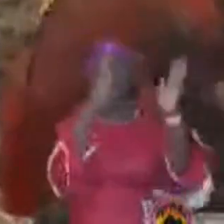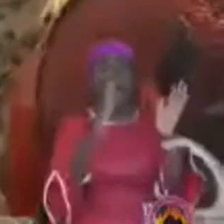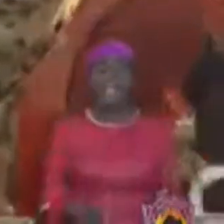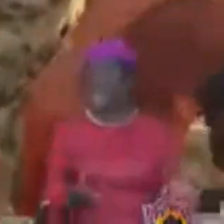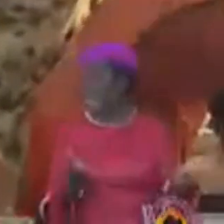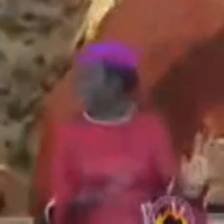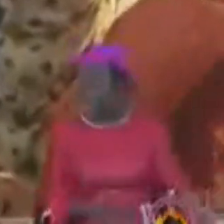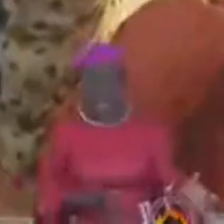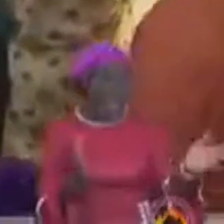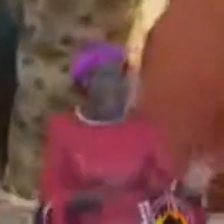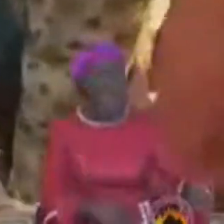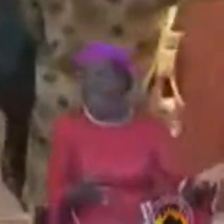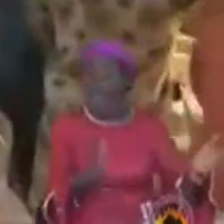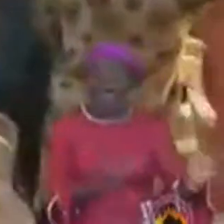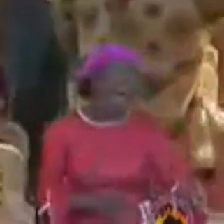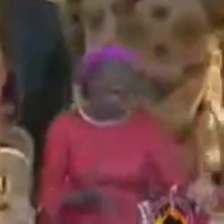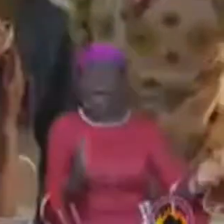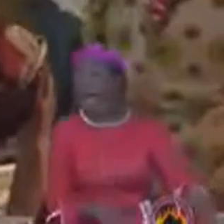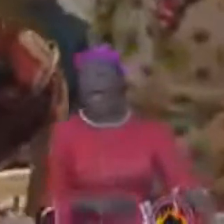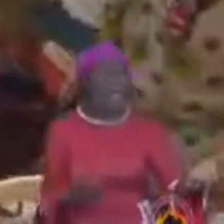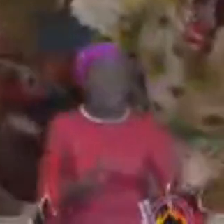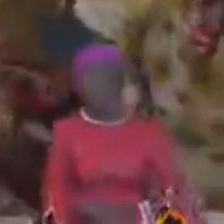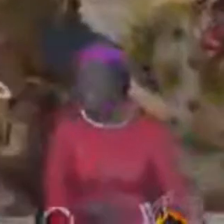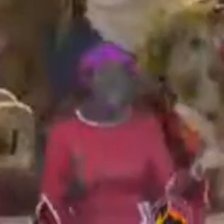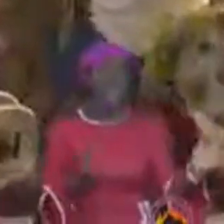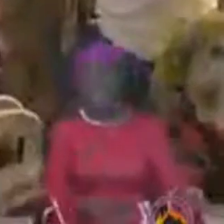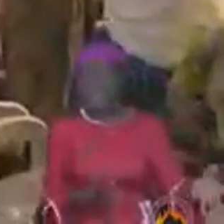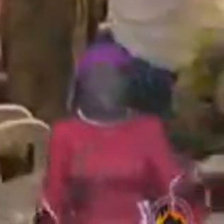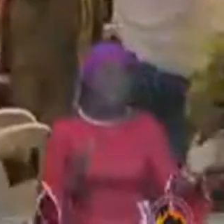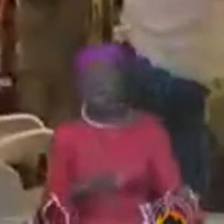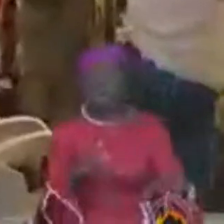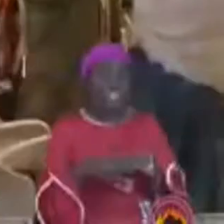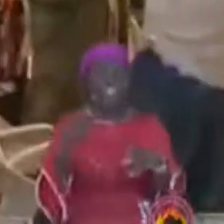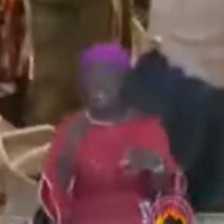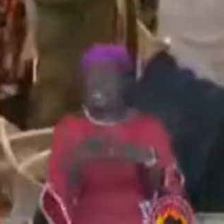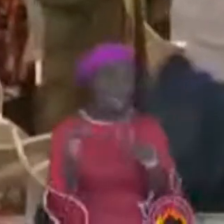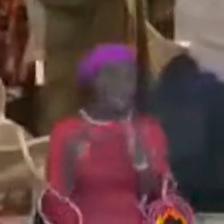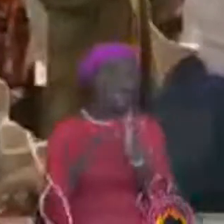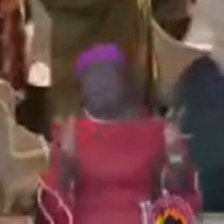alive. In the name of Jesus.